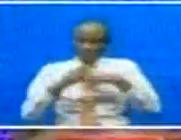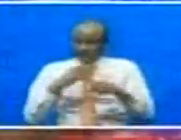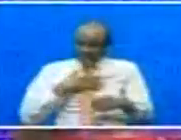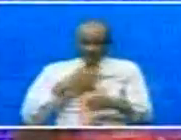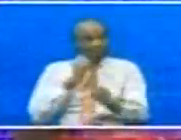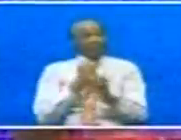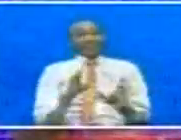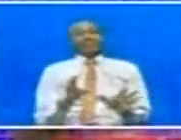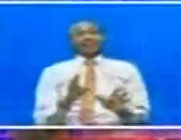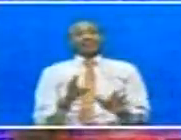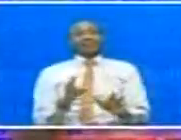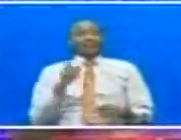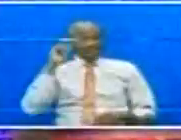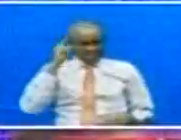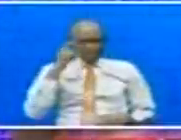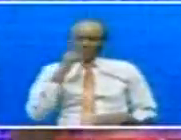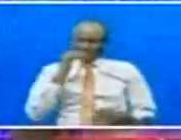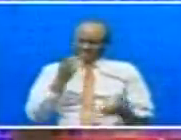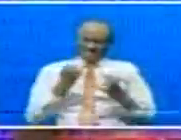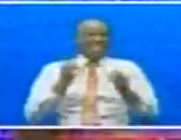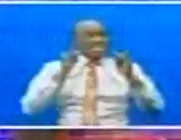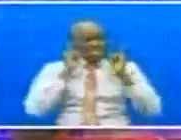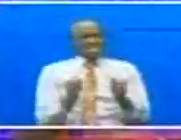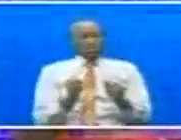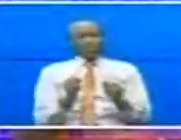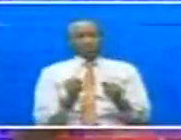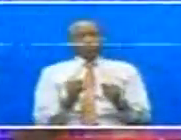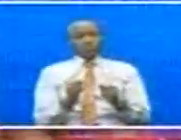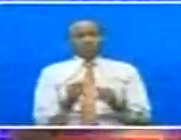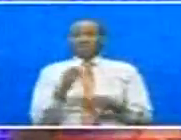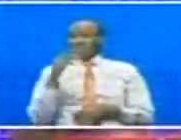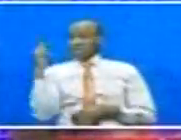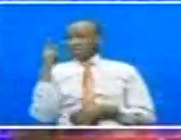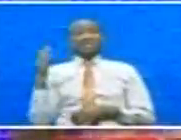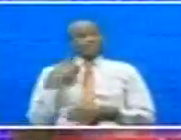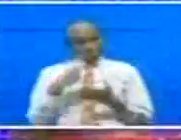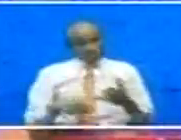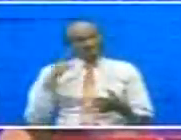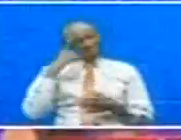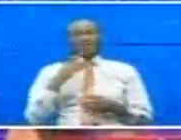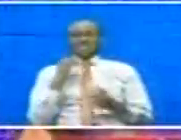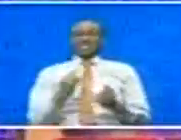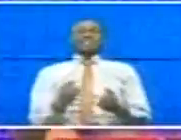need some new, like Kabage is saying, some new arrangement, some